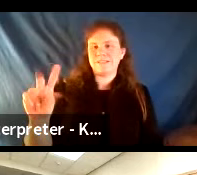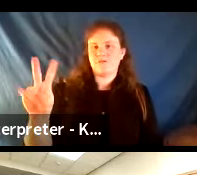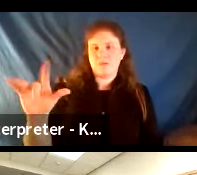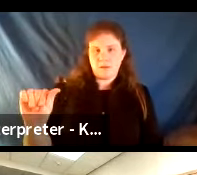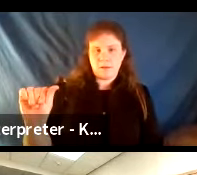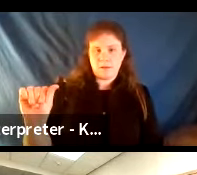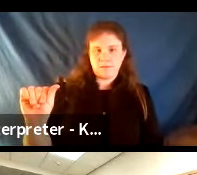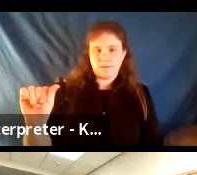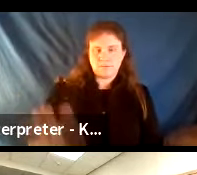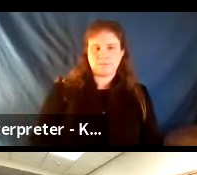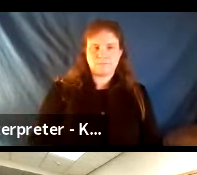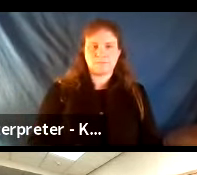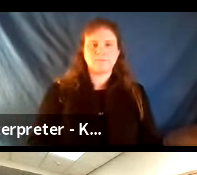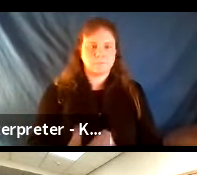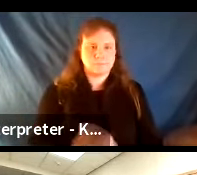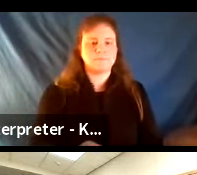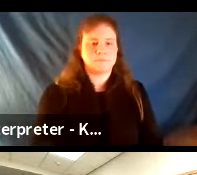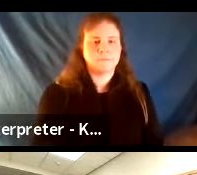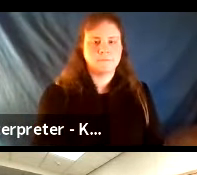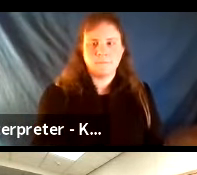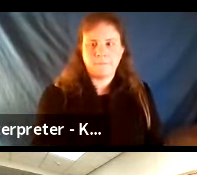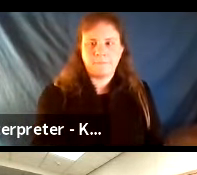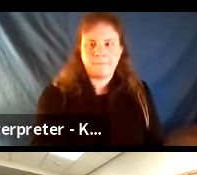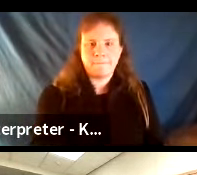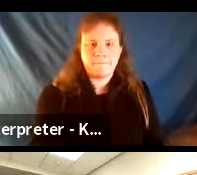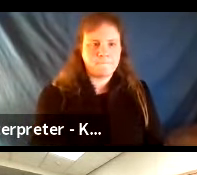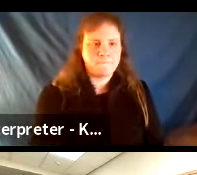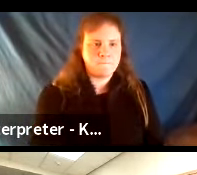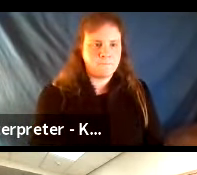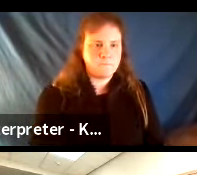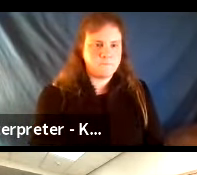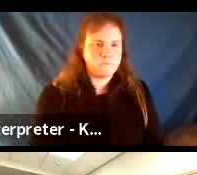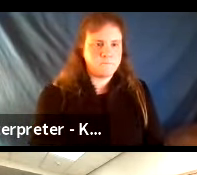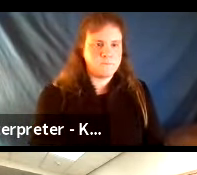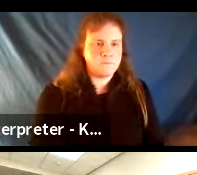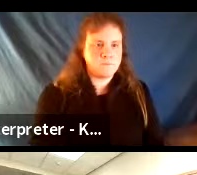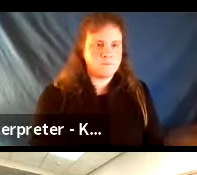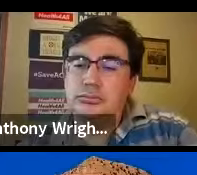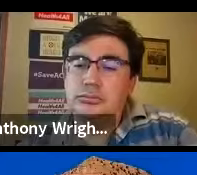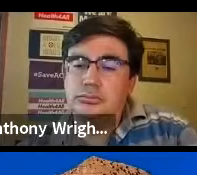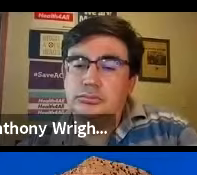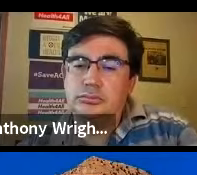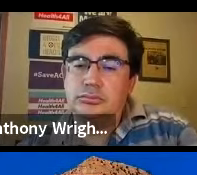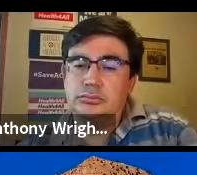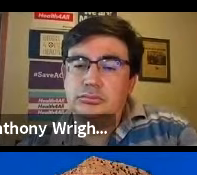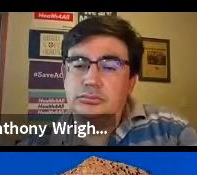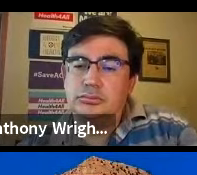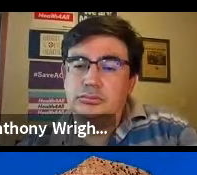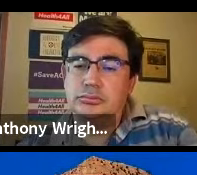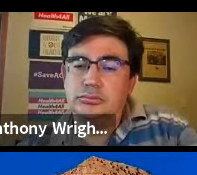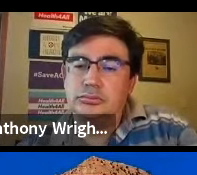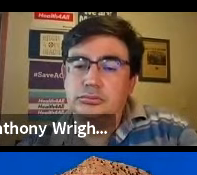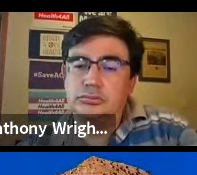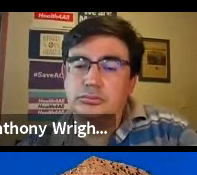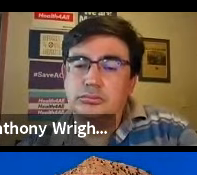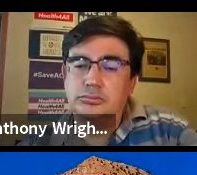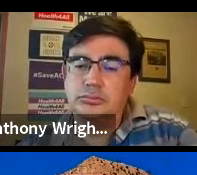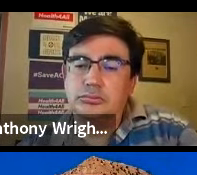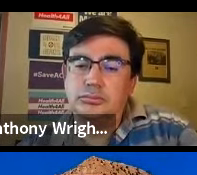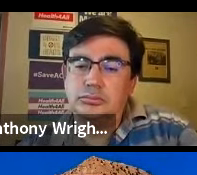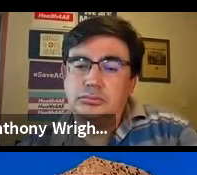Heather Harrison, you're going to get the last word here. Hi, thanks. And I'll be quick. I want to thank everybody. I really appreciate